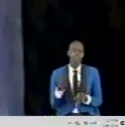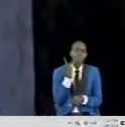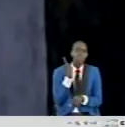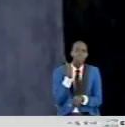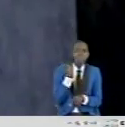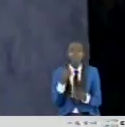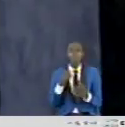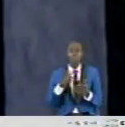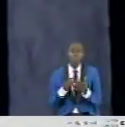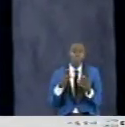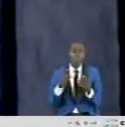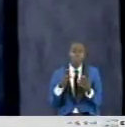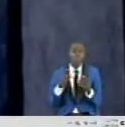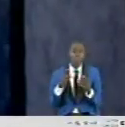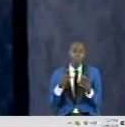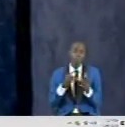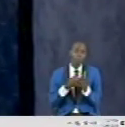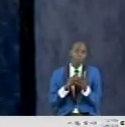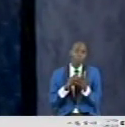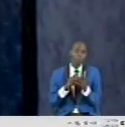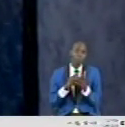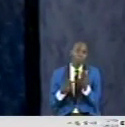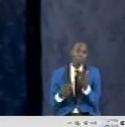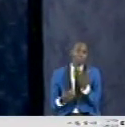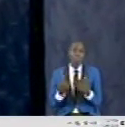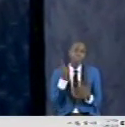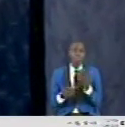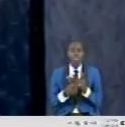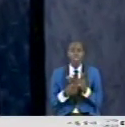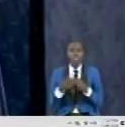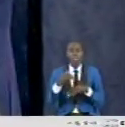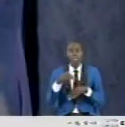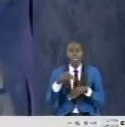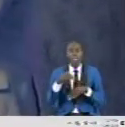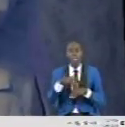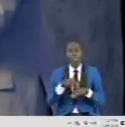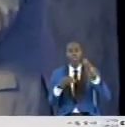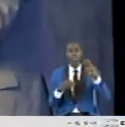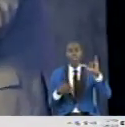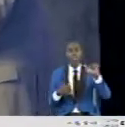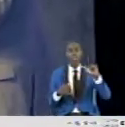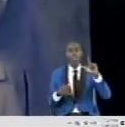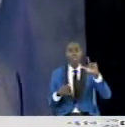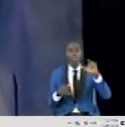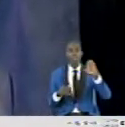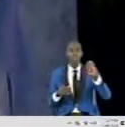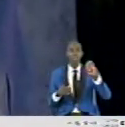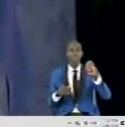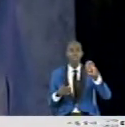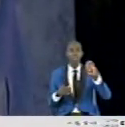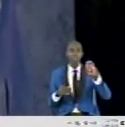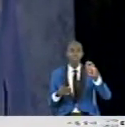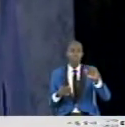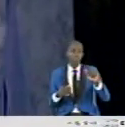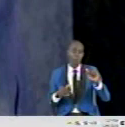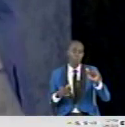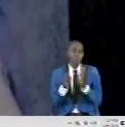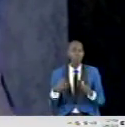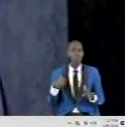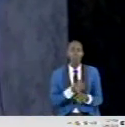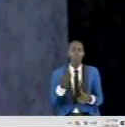last last month by Elsa stage we you know why the in the cross stage